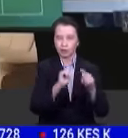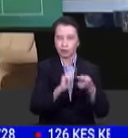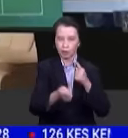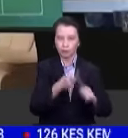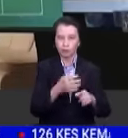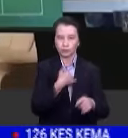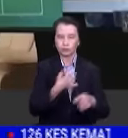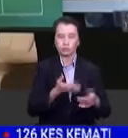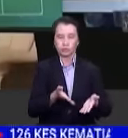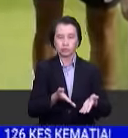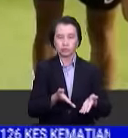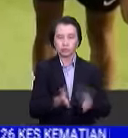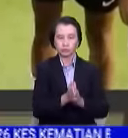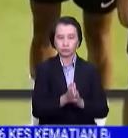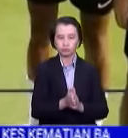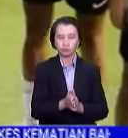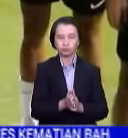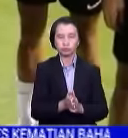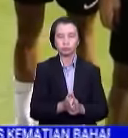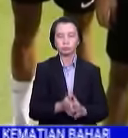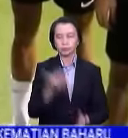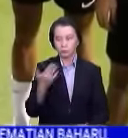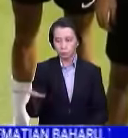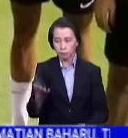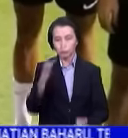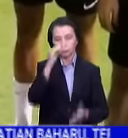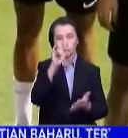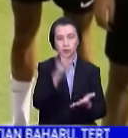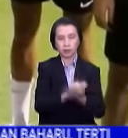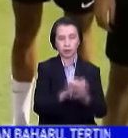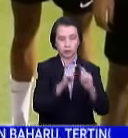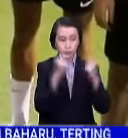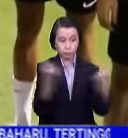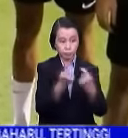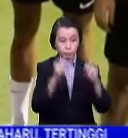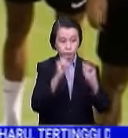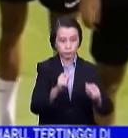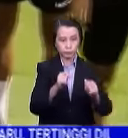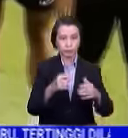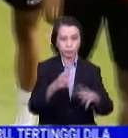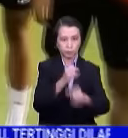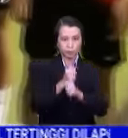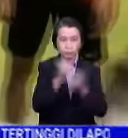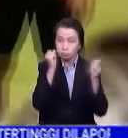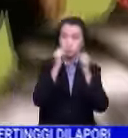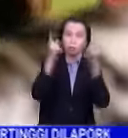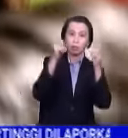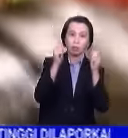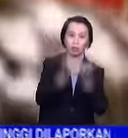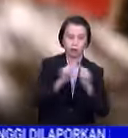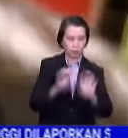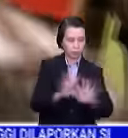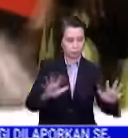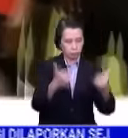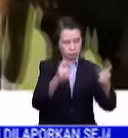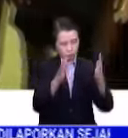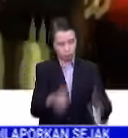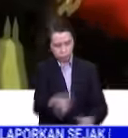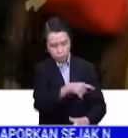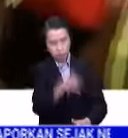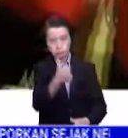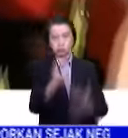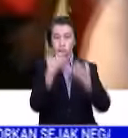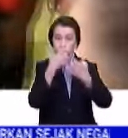Now we're ready. Tambah pemain tersebut, beliau yakin pasukannya mampu melakarkan kejutan dengan adanya barisan pemain yang lebih